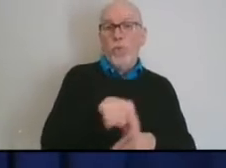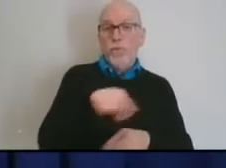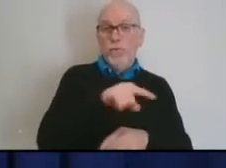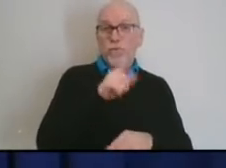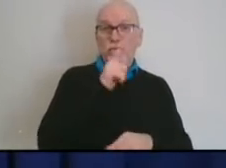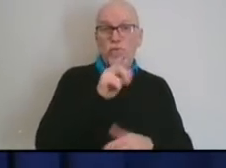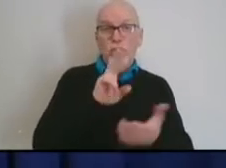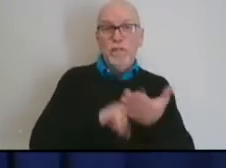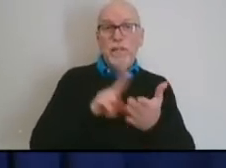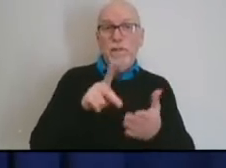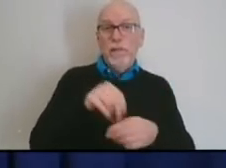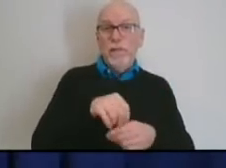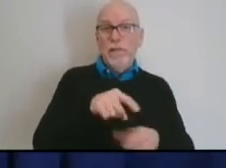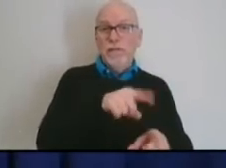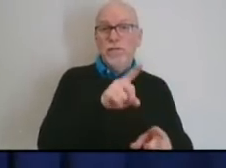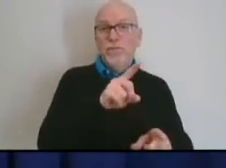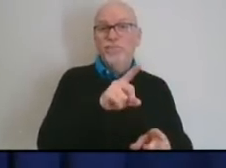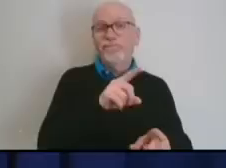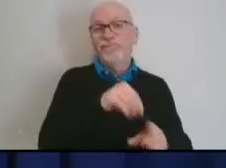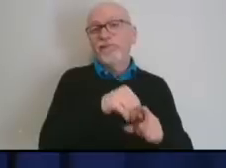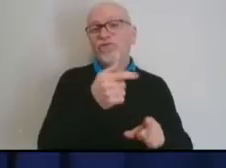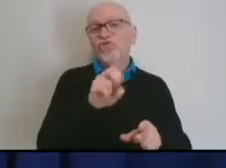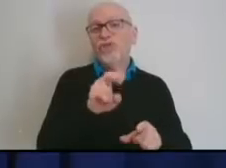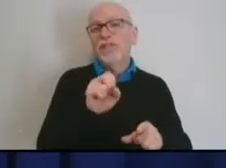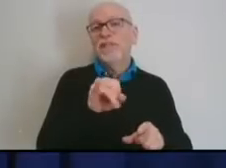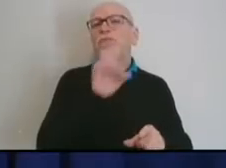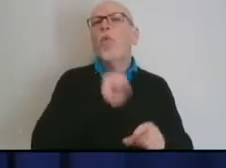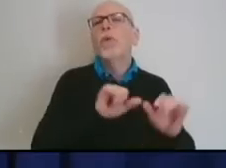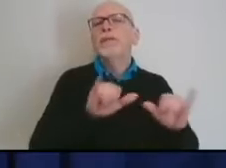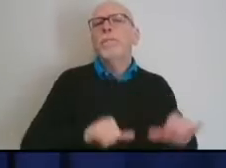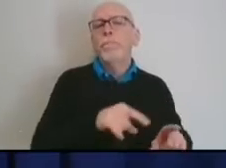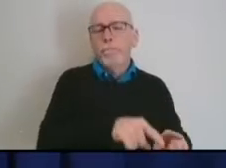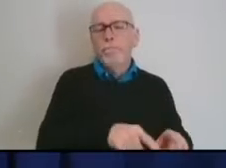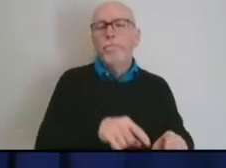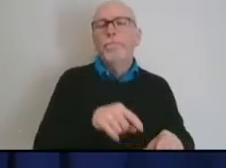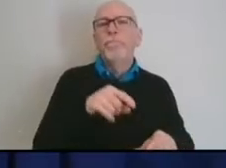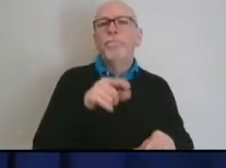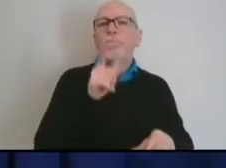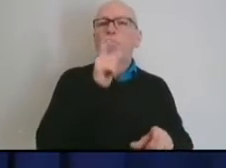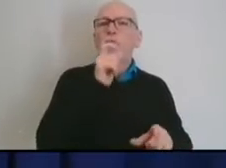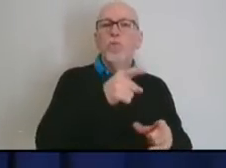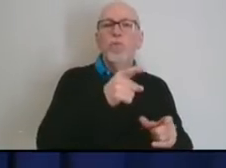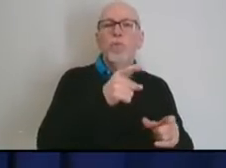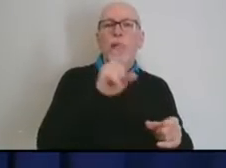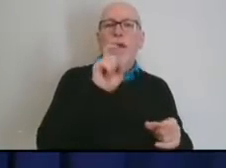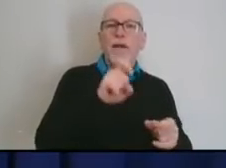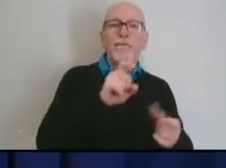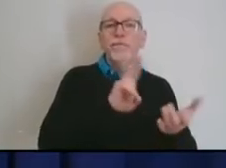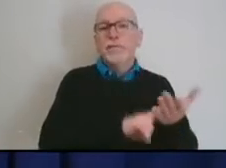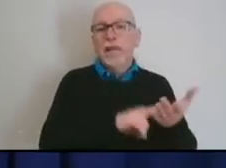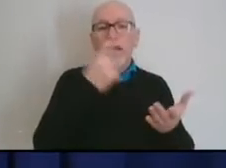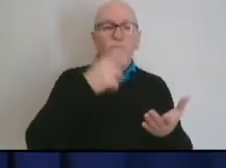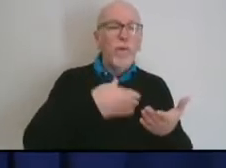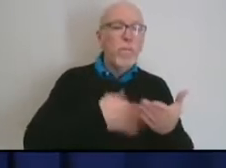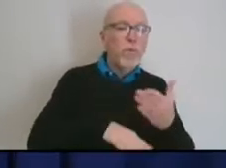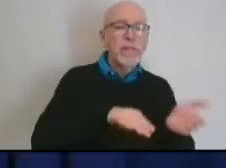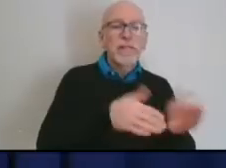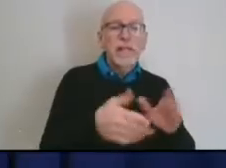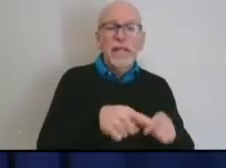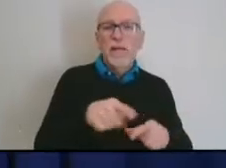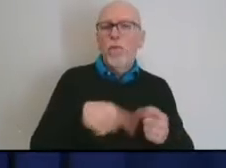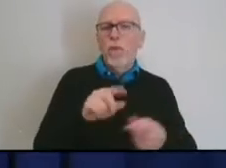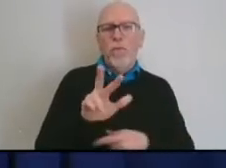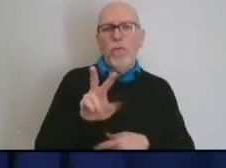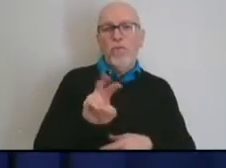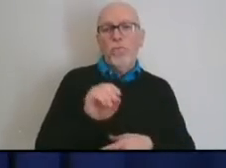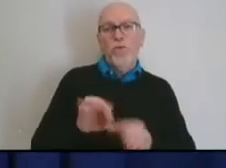in Drive or in Genesis, our old system, to be providers to sign off on births and deaths, only about 32% of